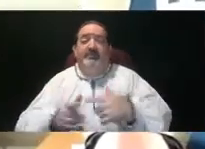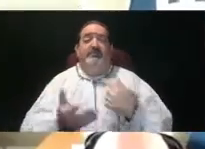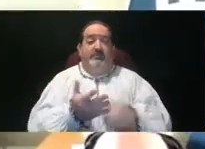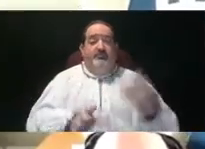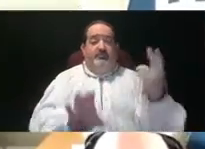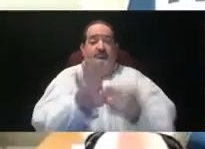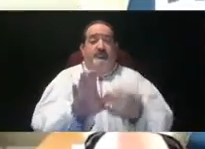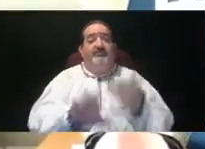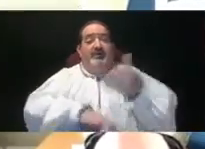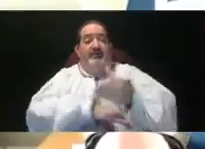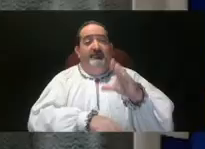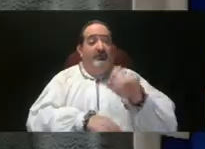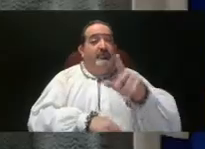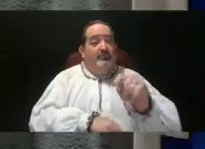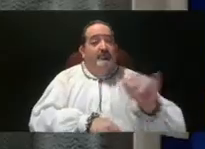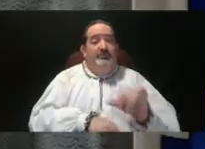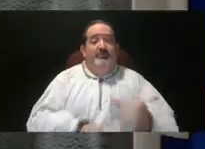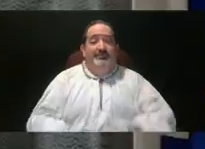is over.